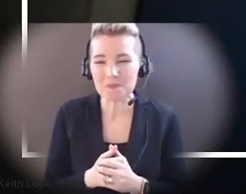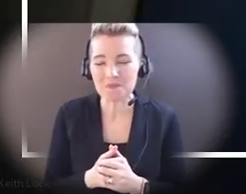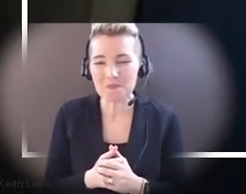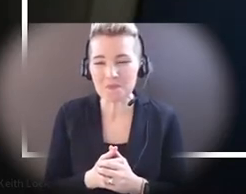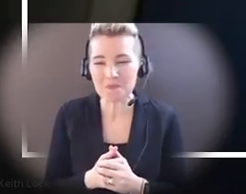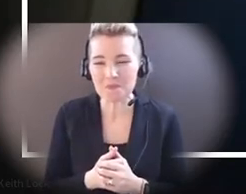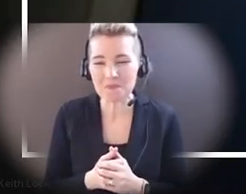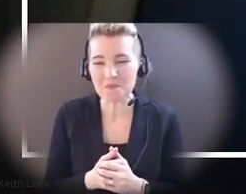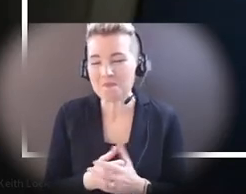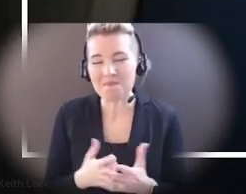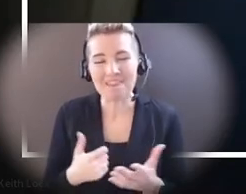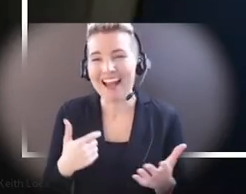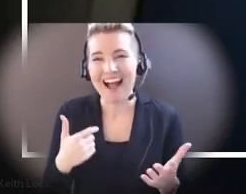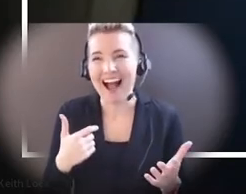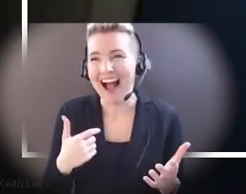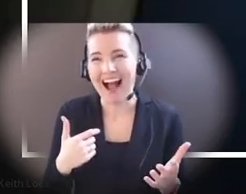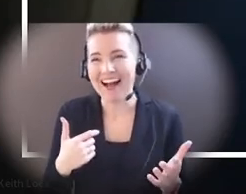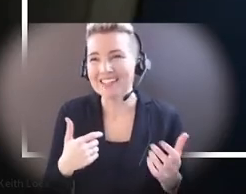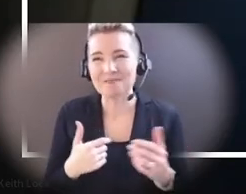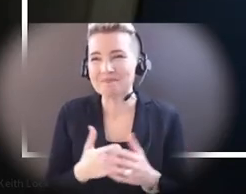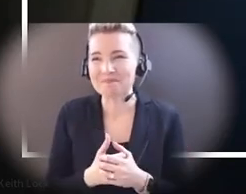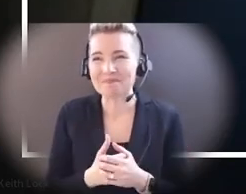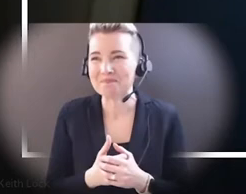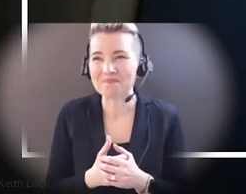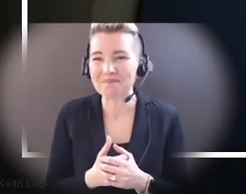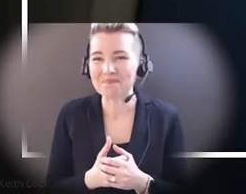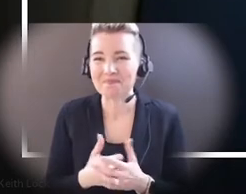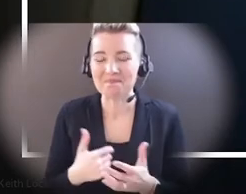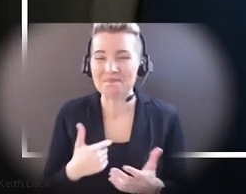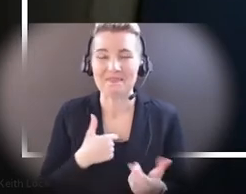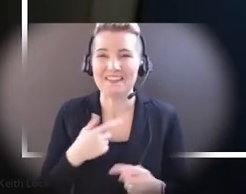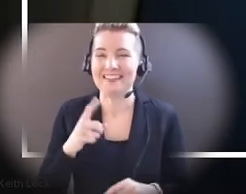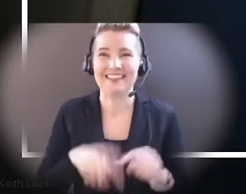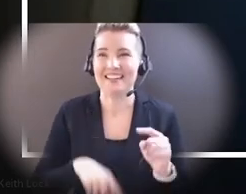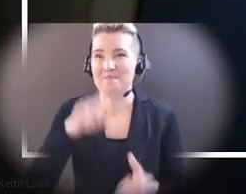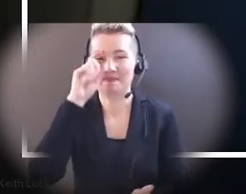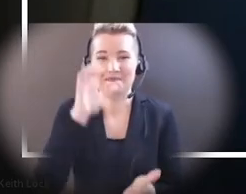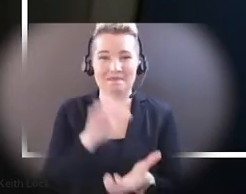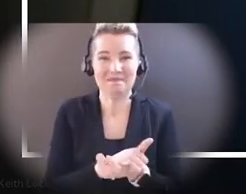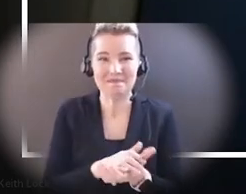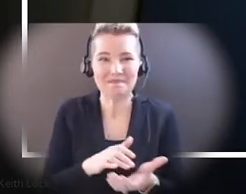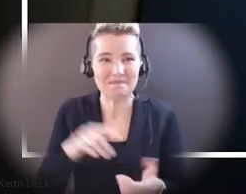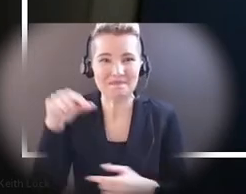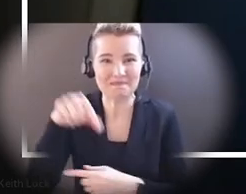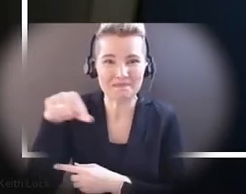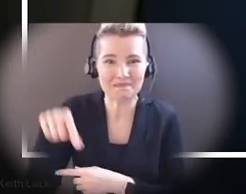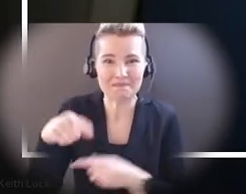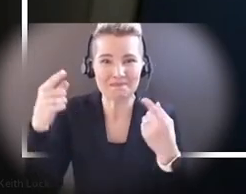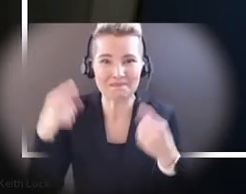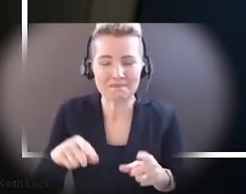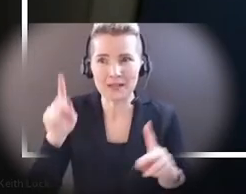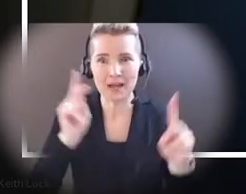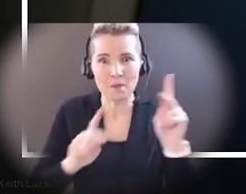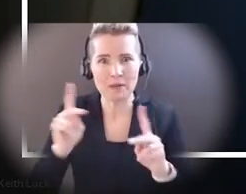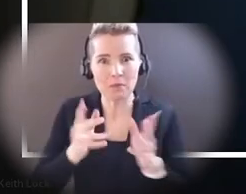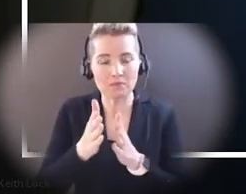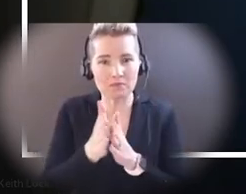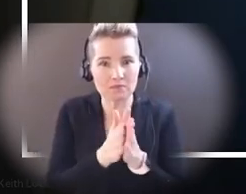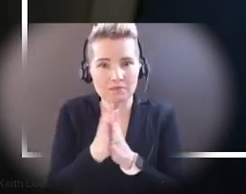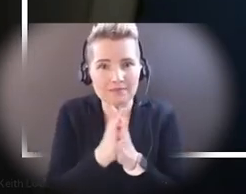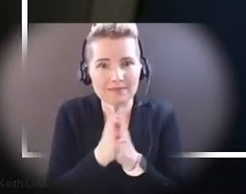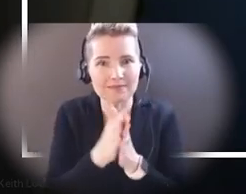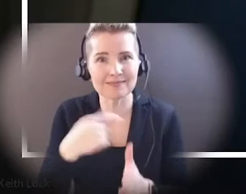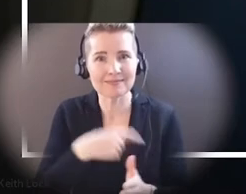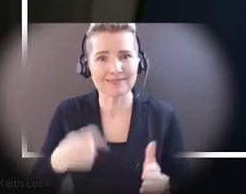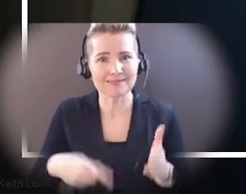it just blows my mind that this is being put on and that people are interested in Chinatown. I just remember, when